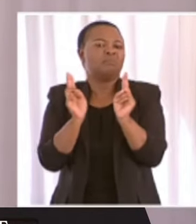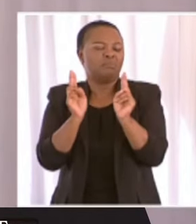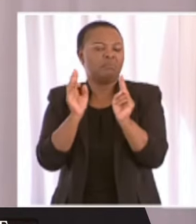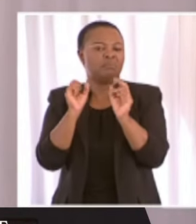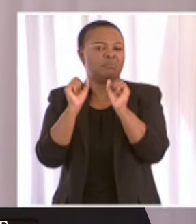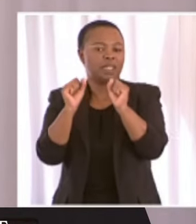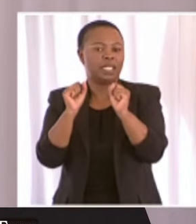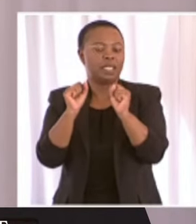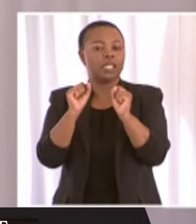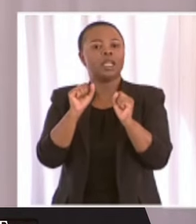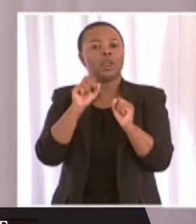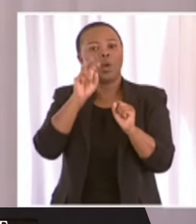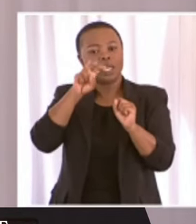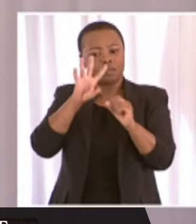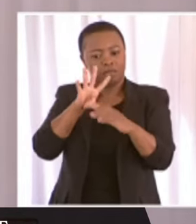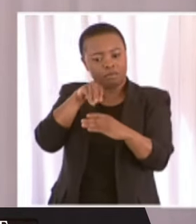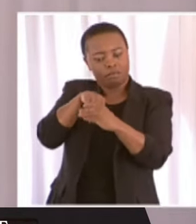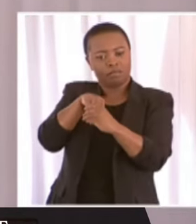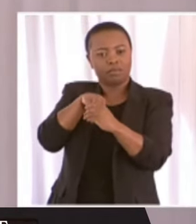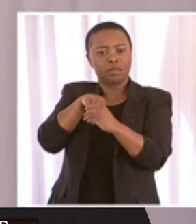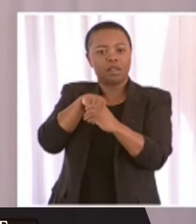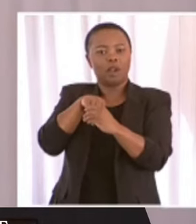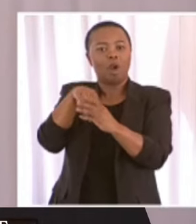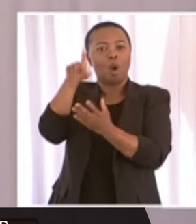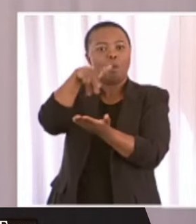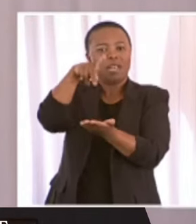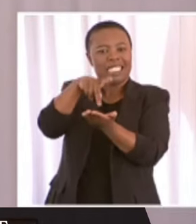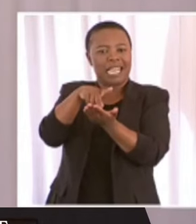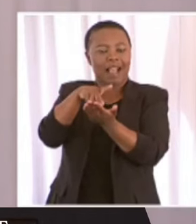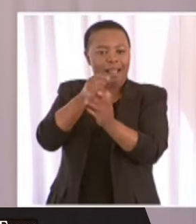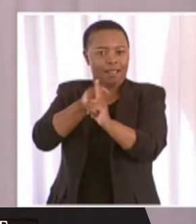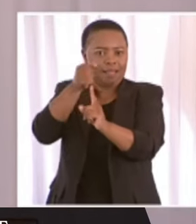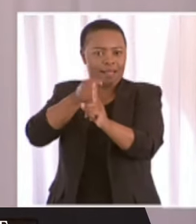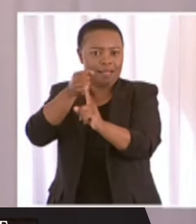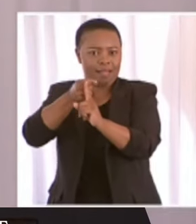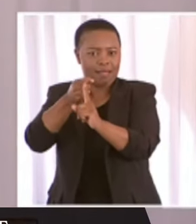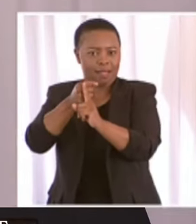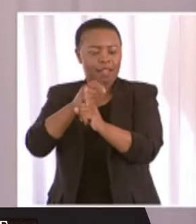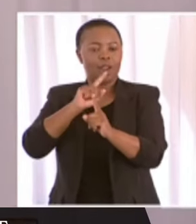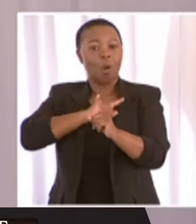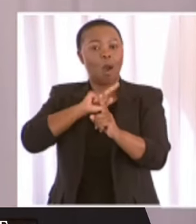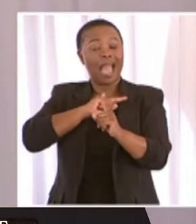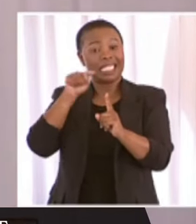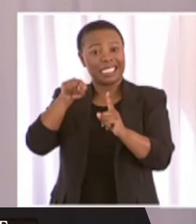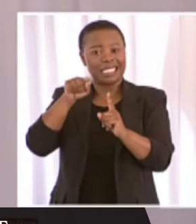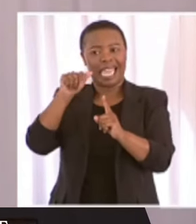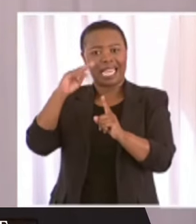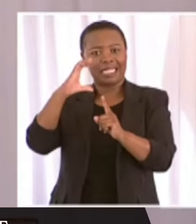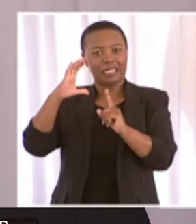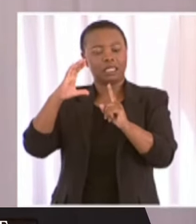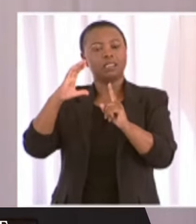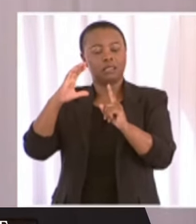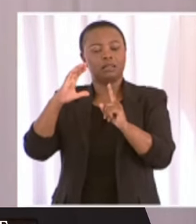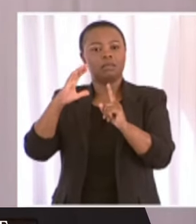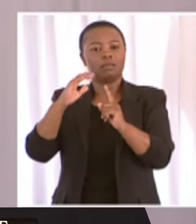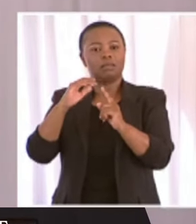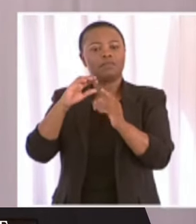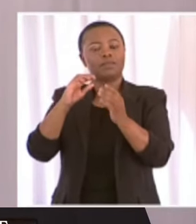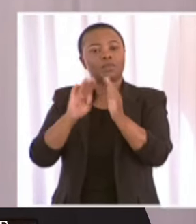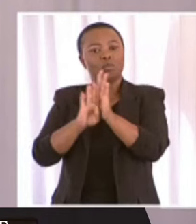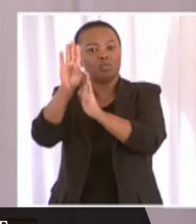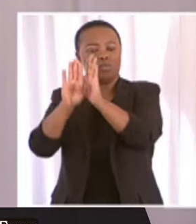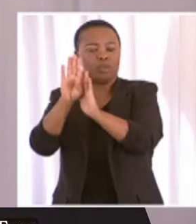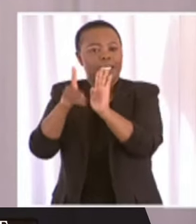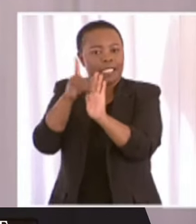ideological and political centers of gravity that have shaped the Congress movement. He went on to